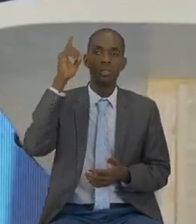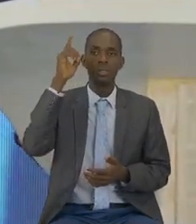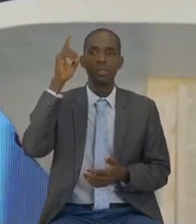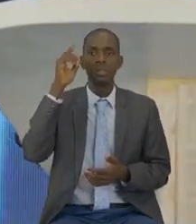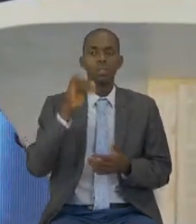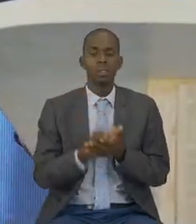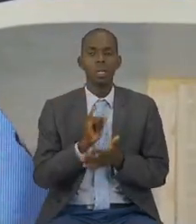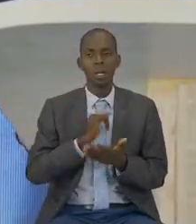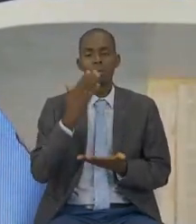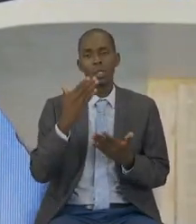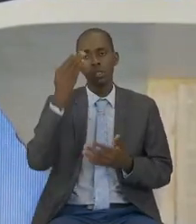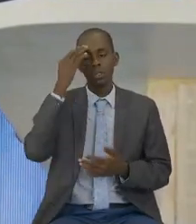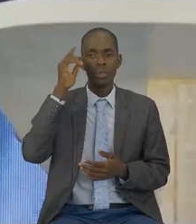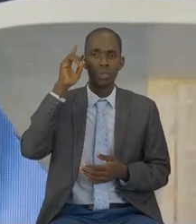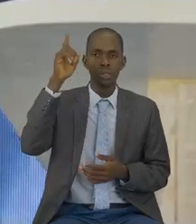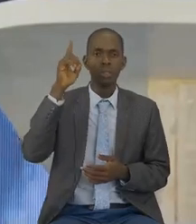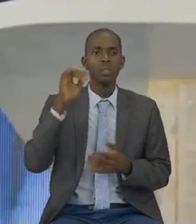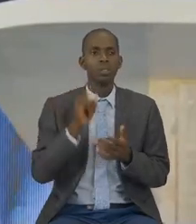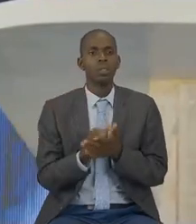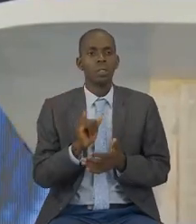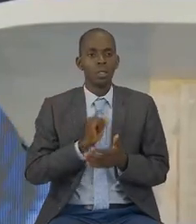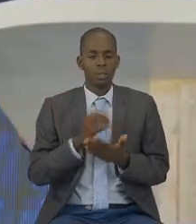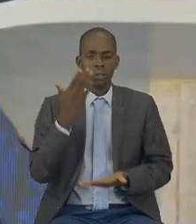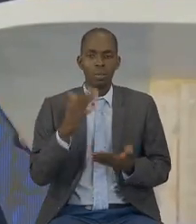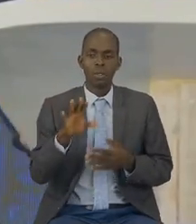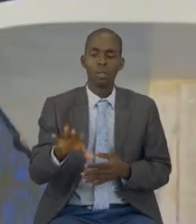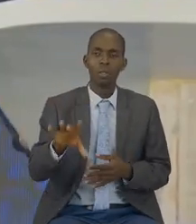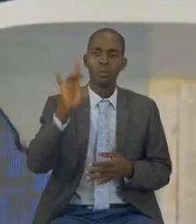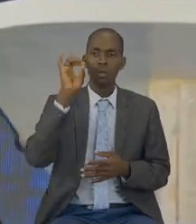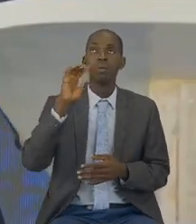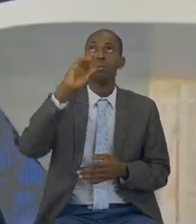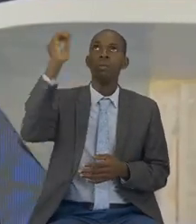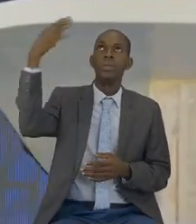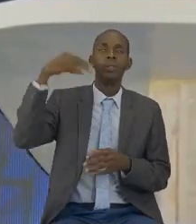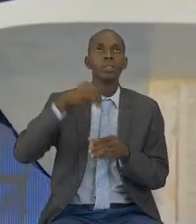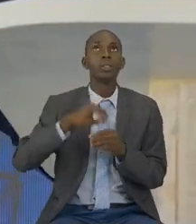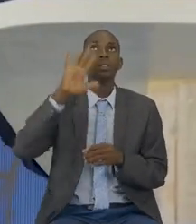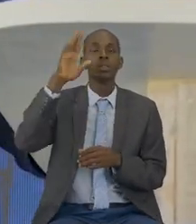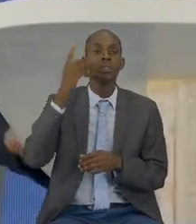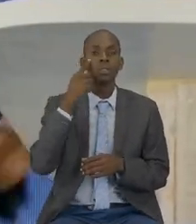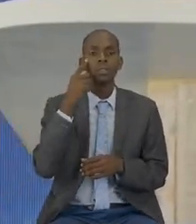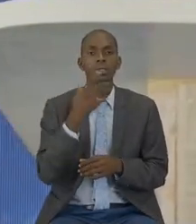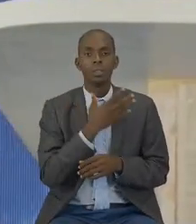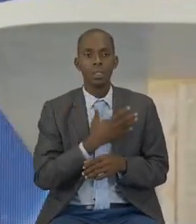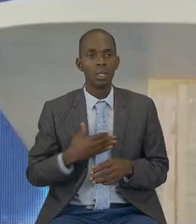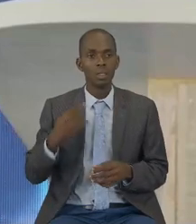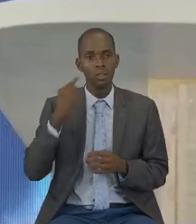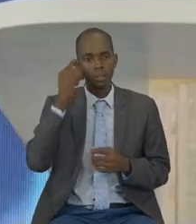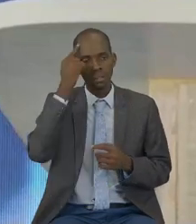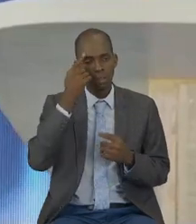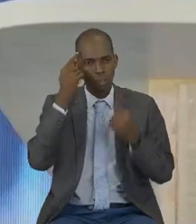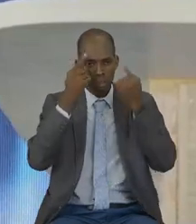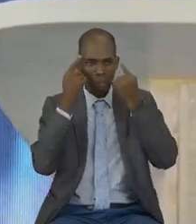that I may know thee, that I may find grace in thy sight, and consider that